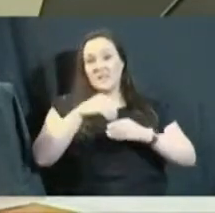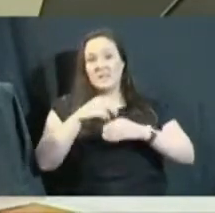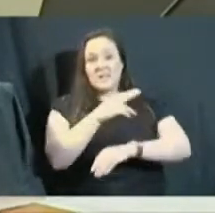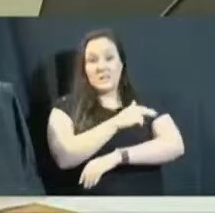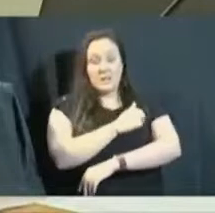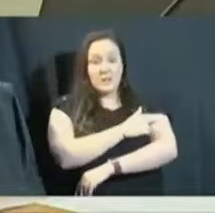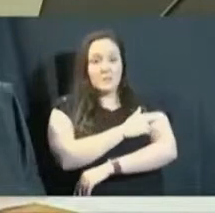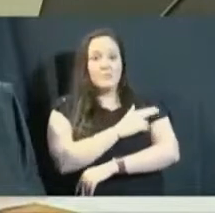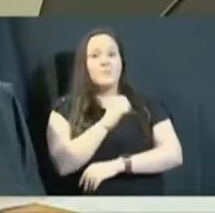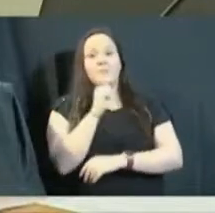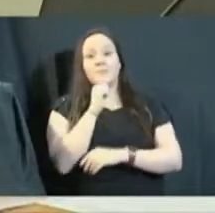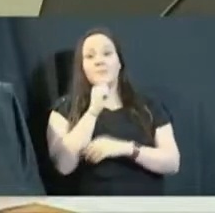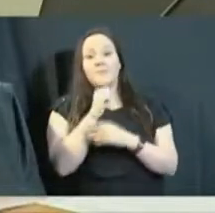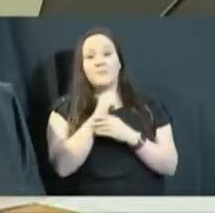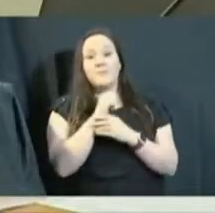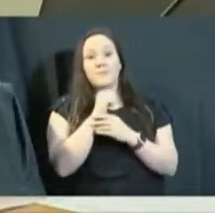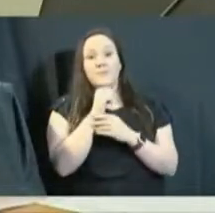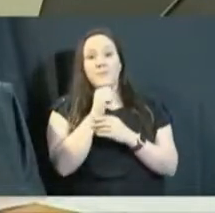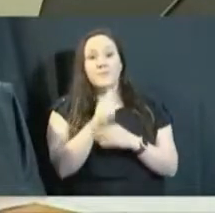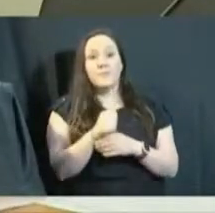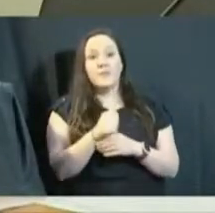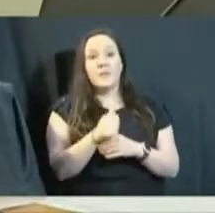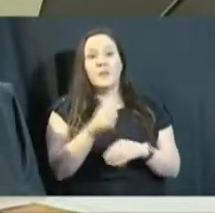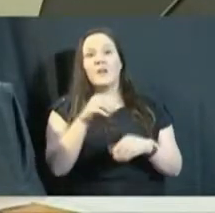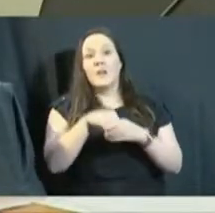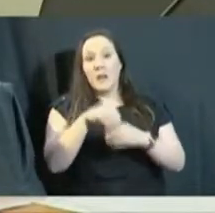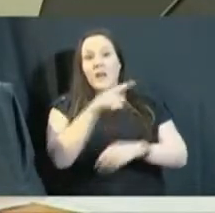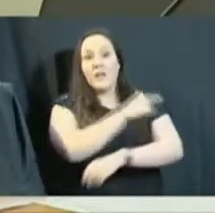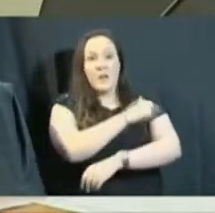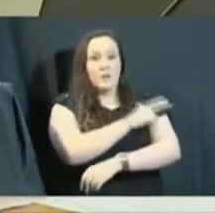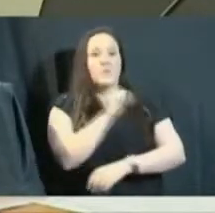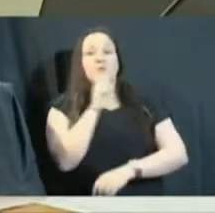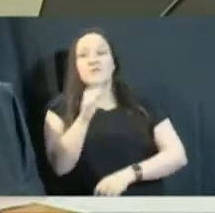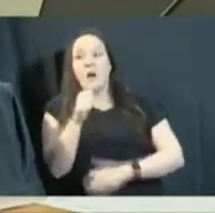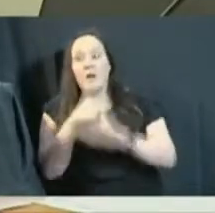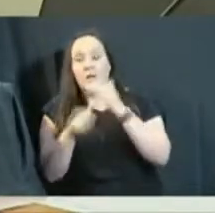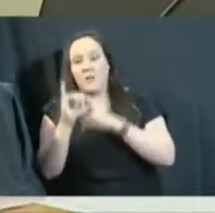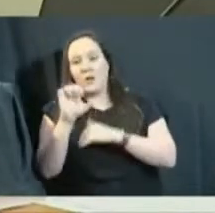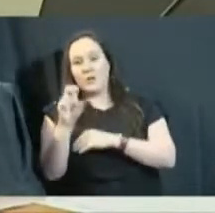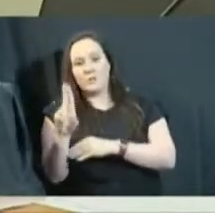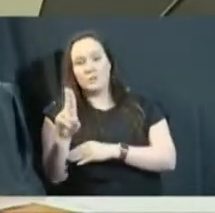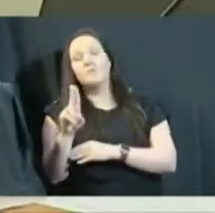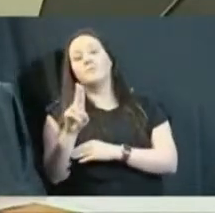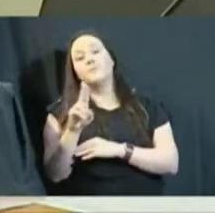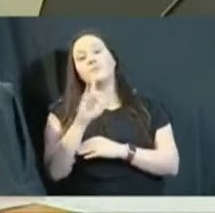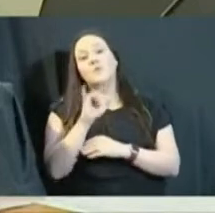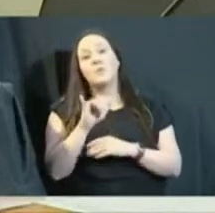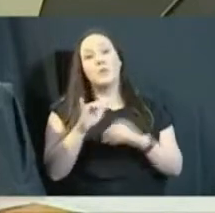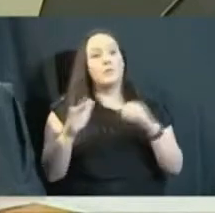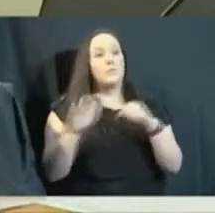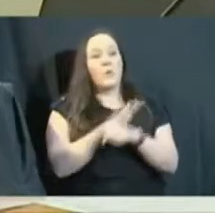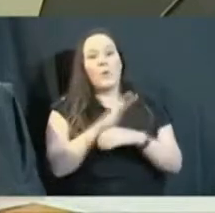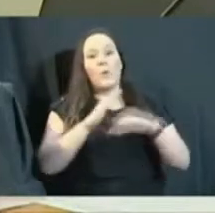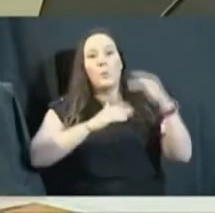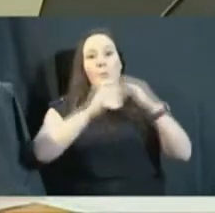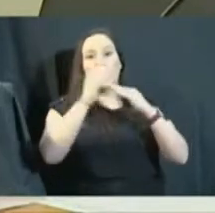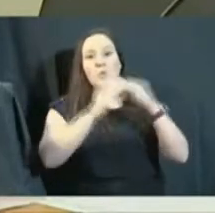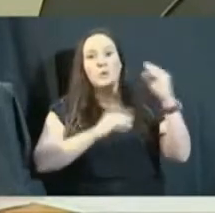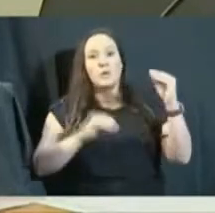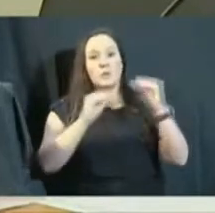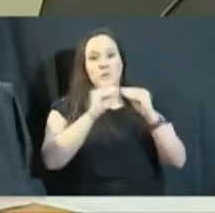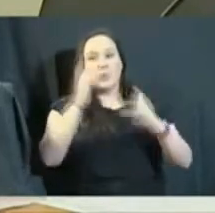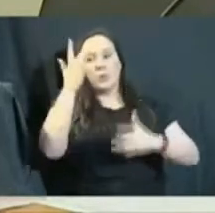hospital, not in the intensive care unit. And so effectively your entire building is sicker than it was